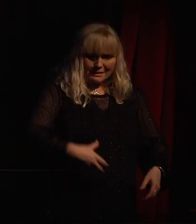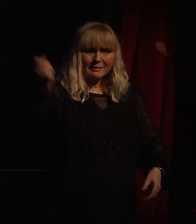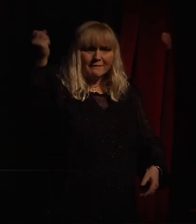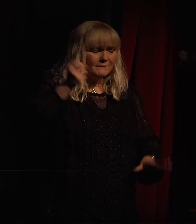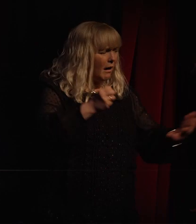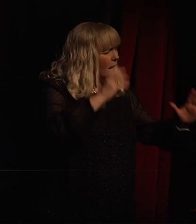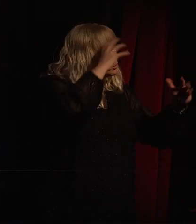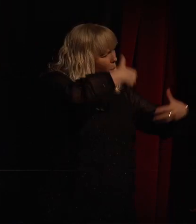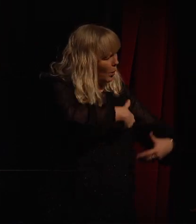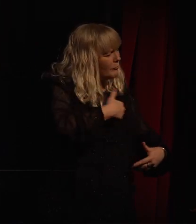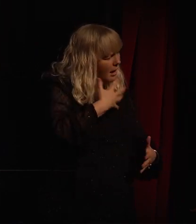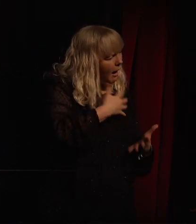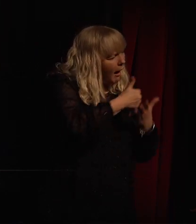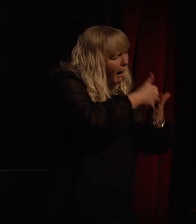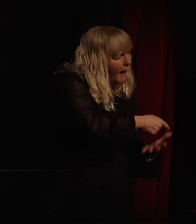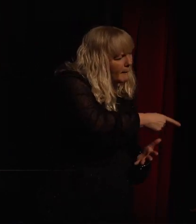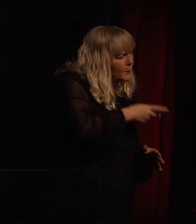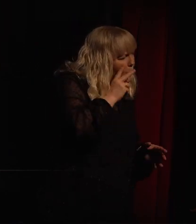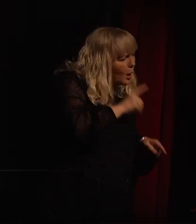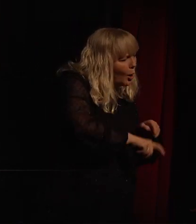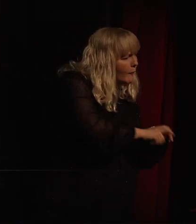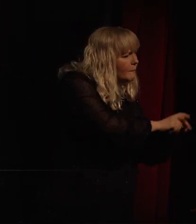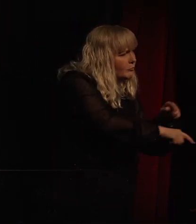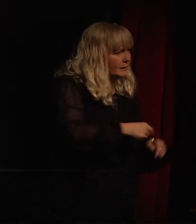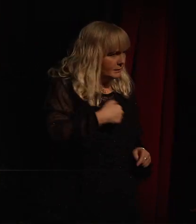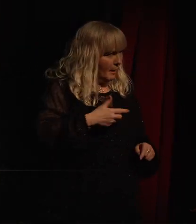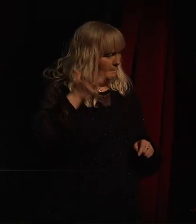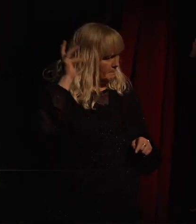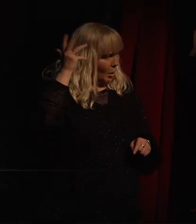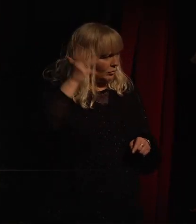help you look. Morrison's community champions love to help.